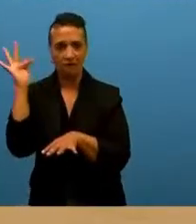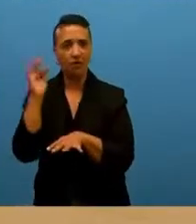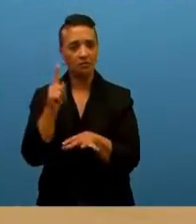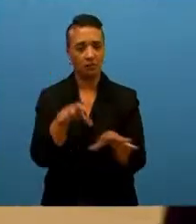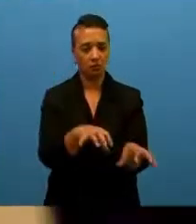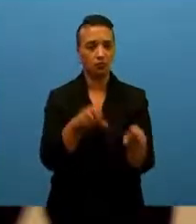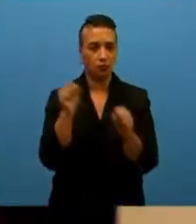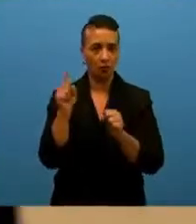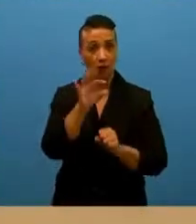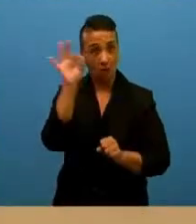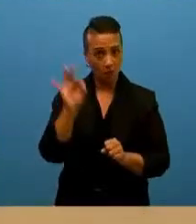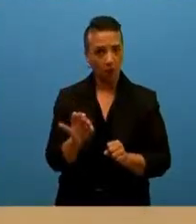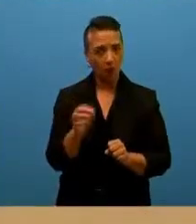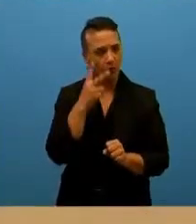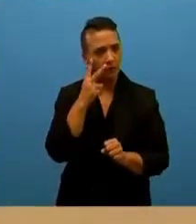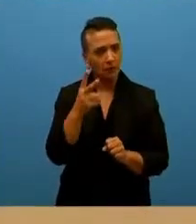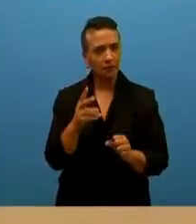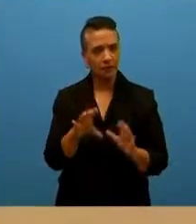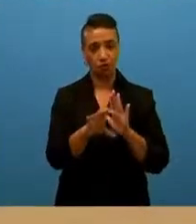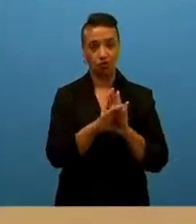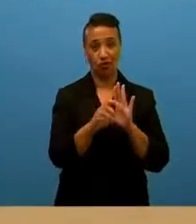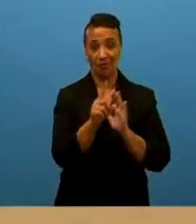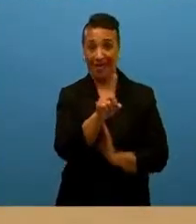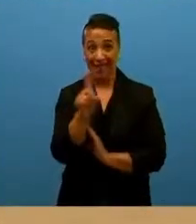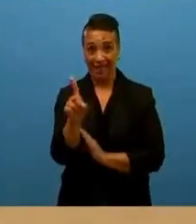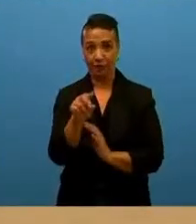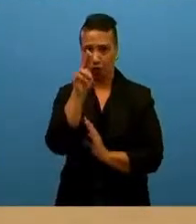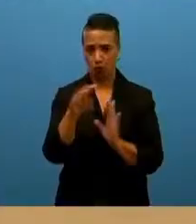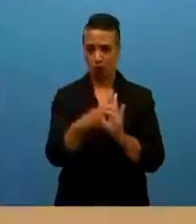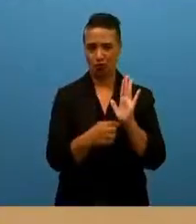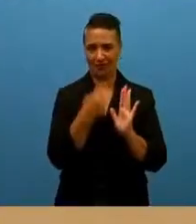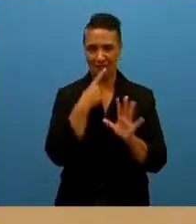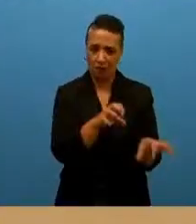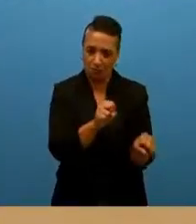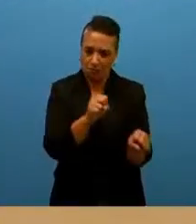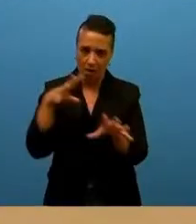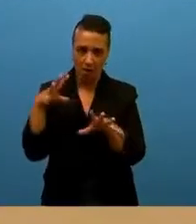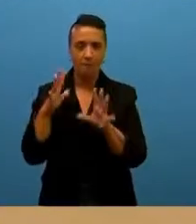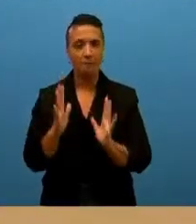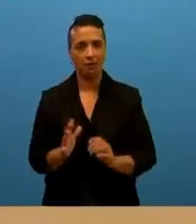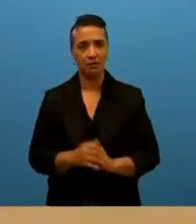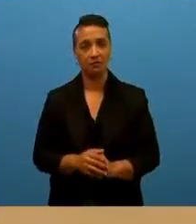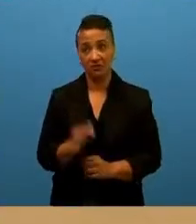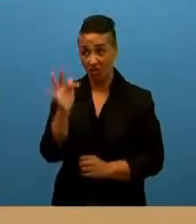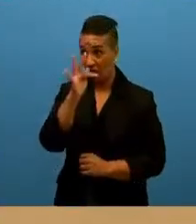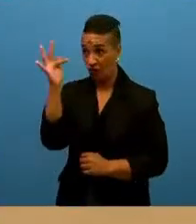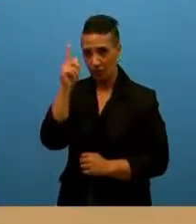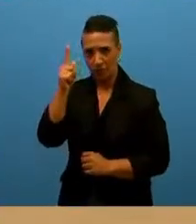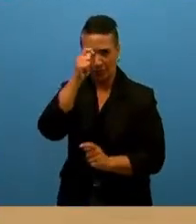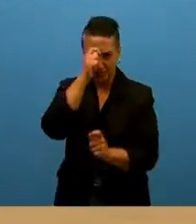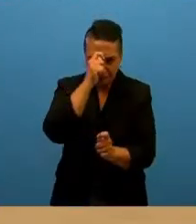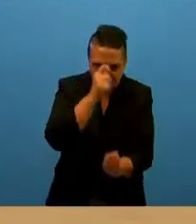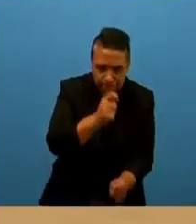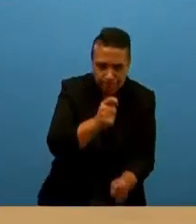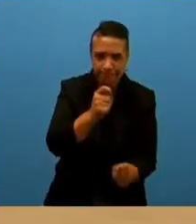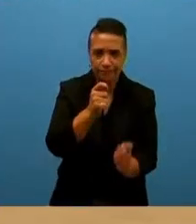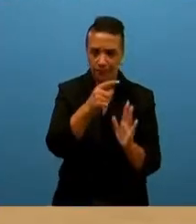Decolonization Committee in line with Chapter 11 of the UN Charter. Furthermore, we call on the French state to respect its commitments under